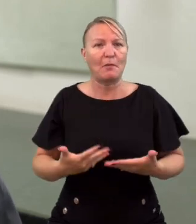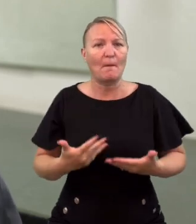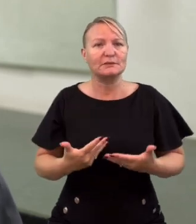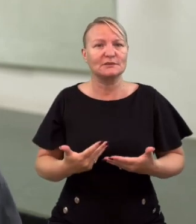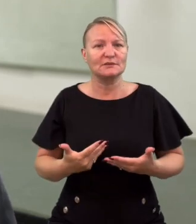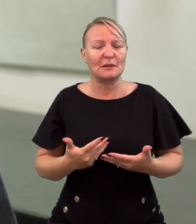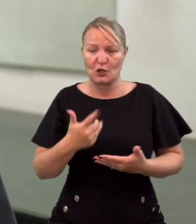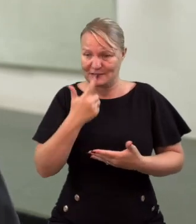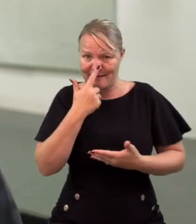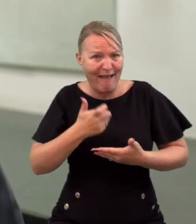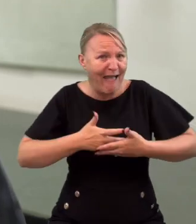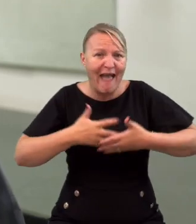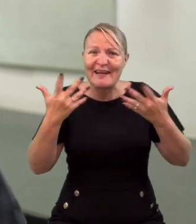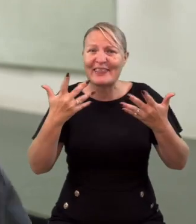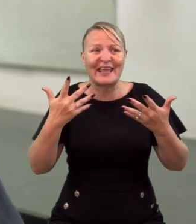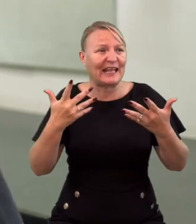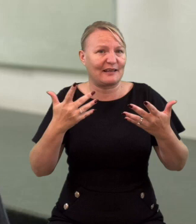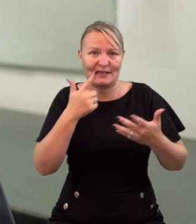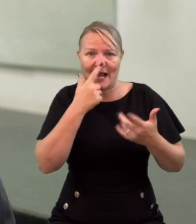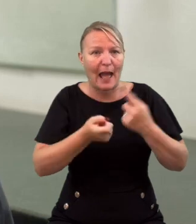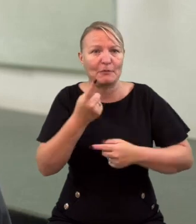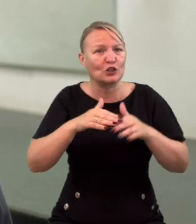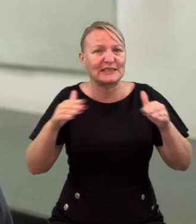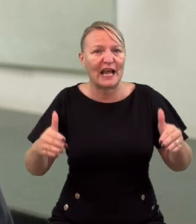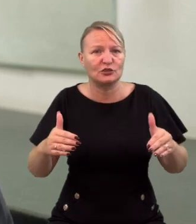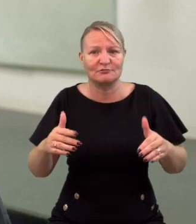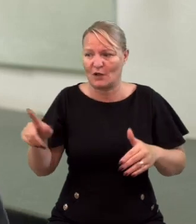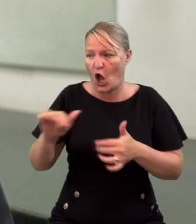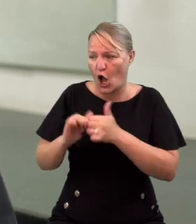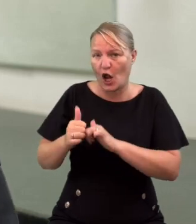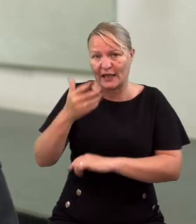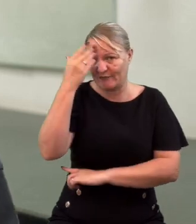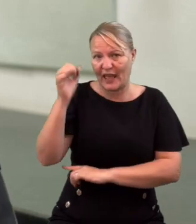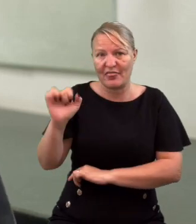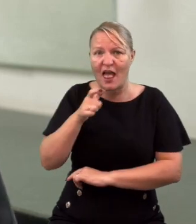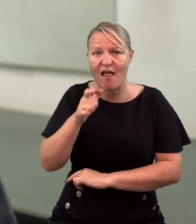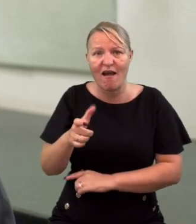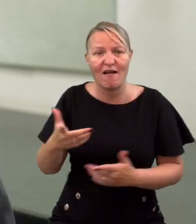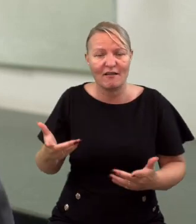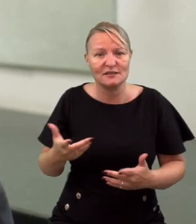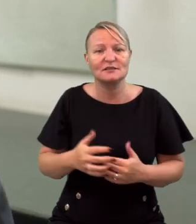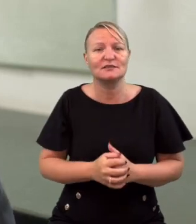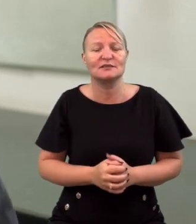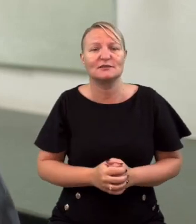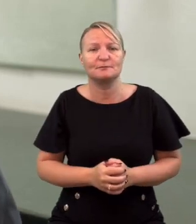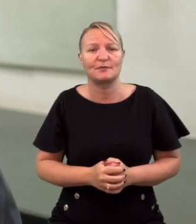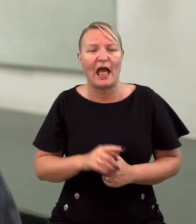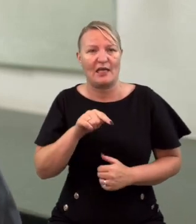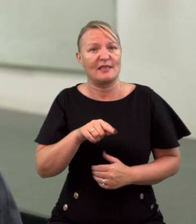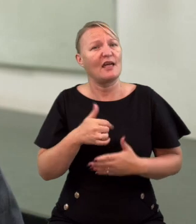moment, because anything can happen on stage. Your fellow colleague could forget a line, or anything can happen. And I